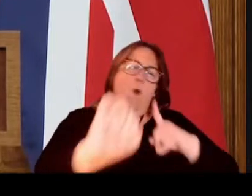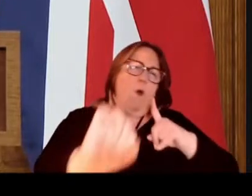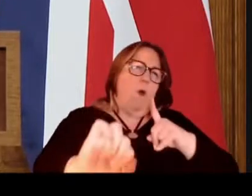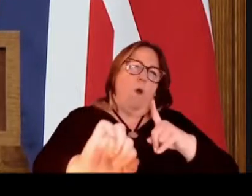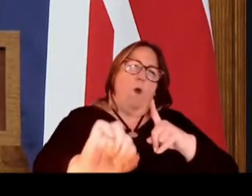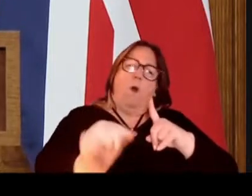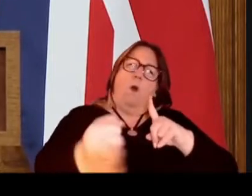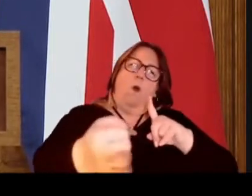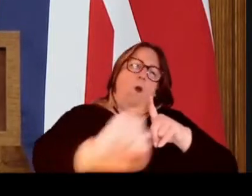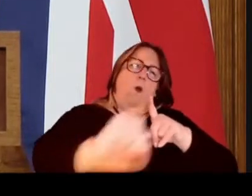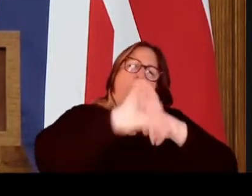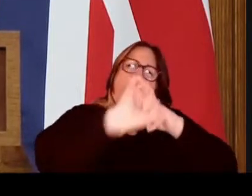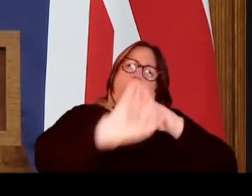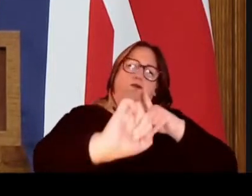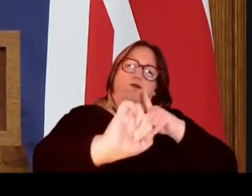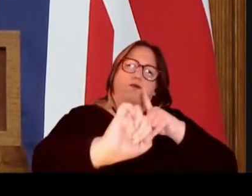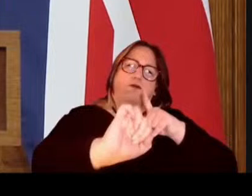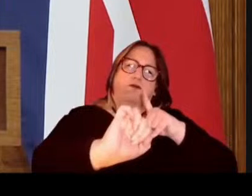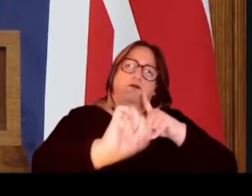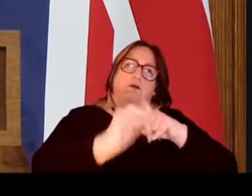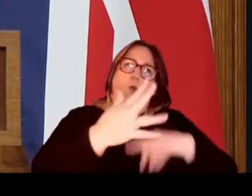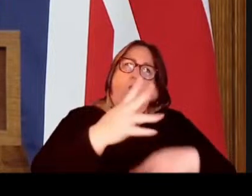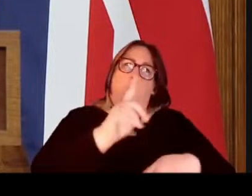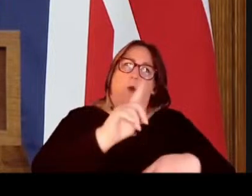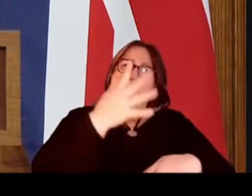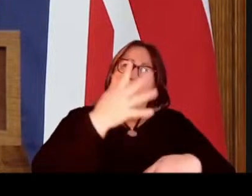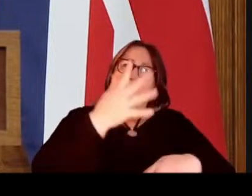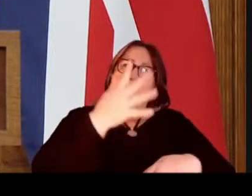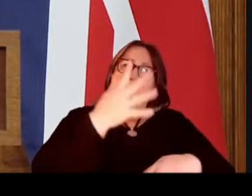that. As I write back in London,